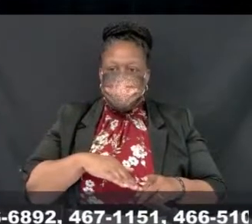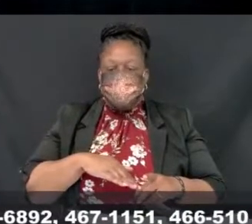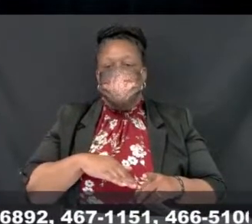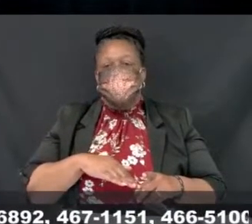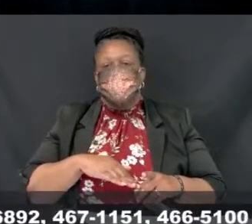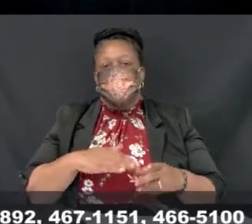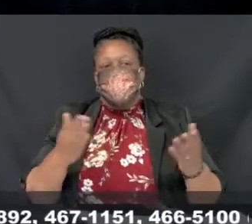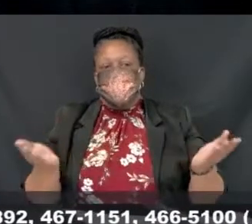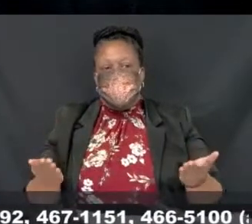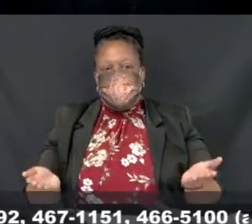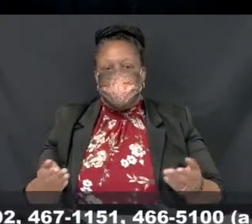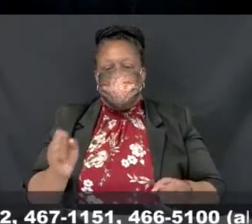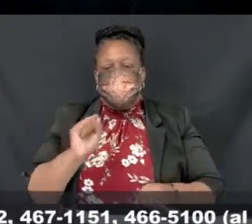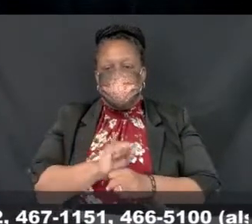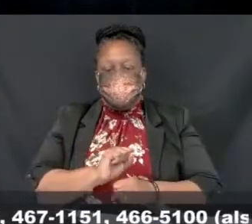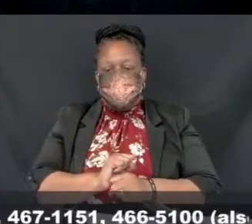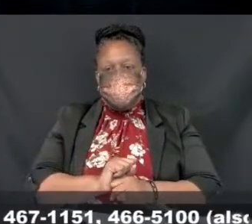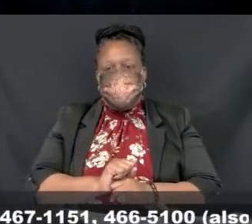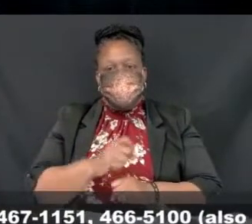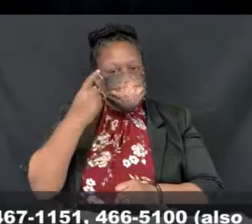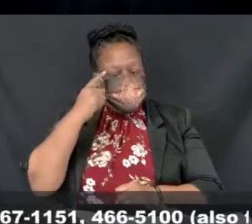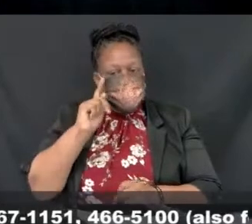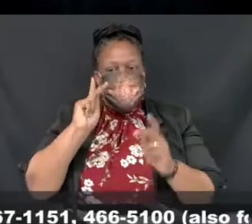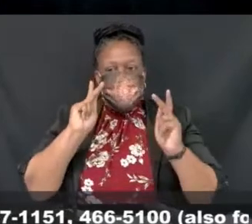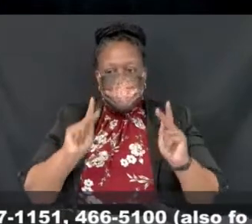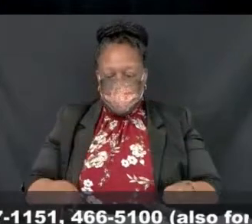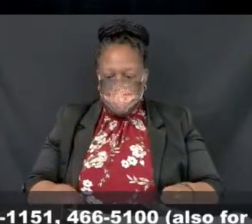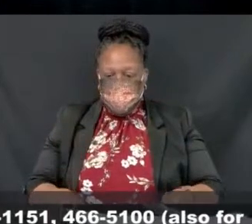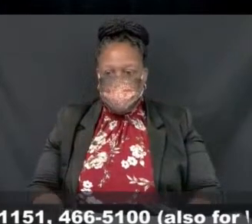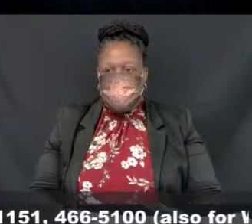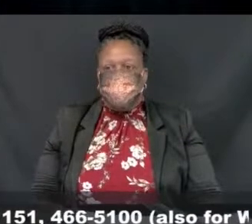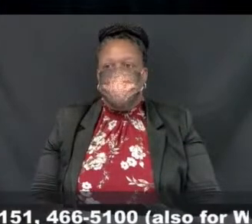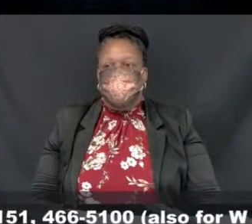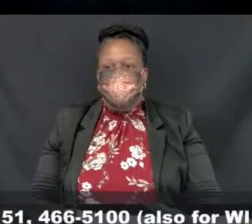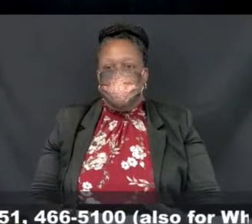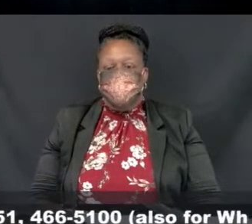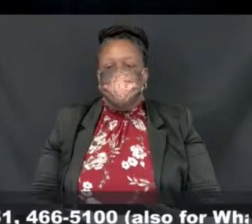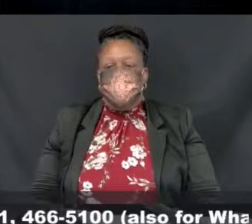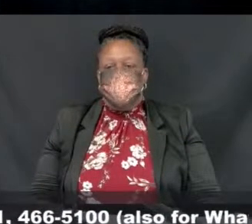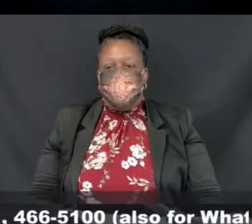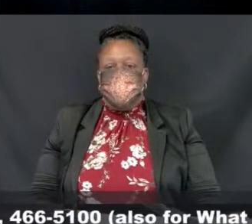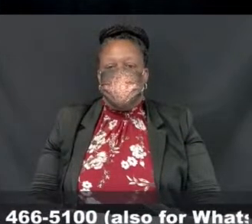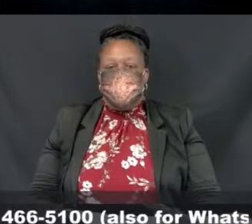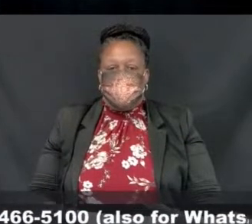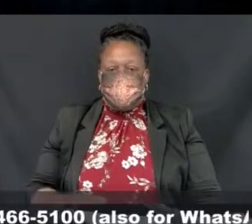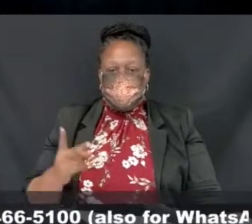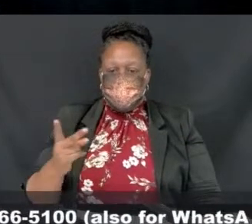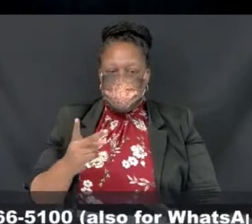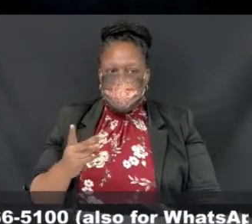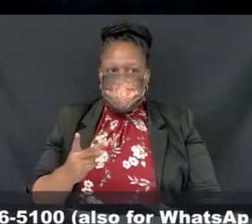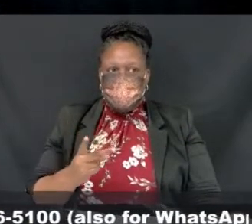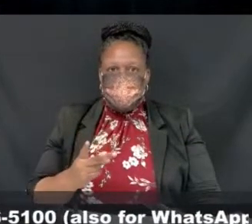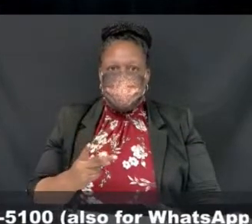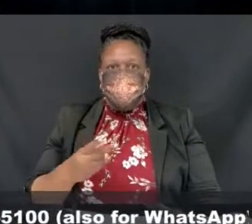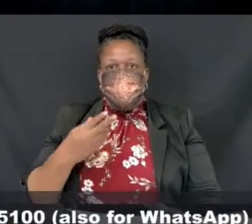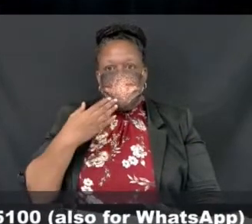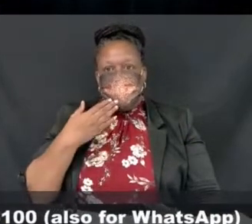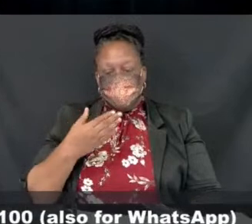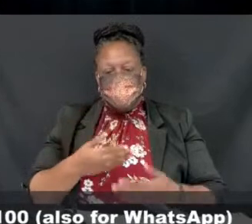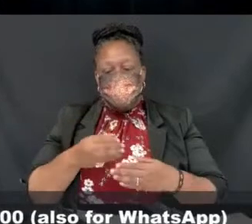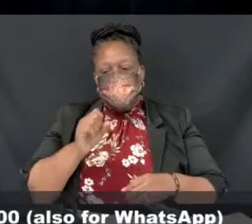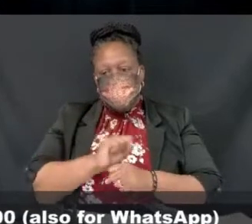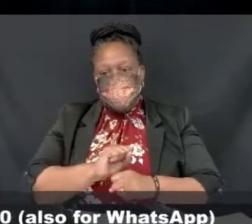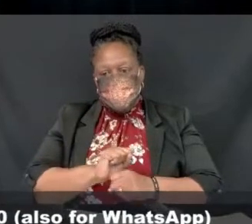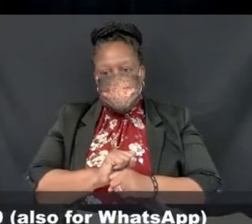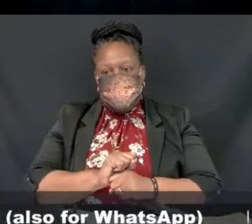cent, we ain't getting nothing, just for the sake of service to country. I think that's highly